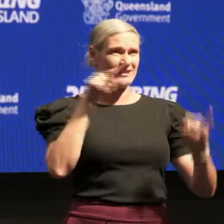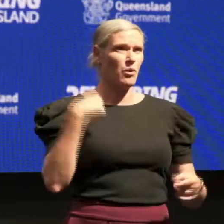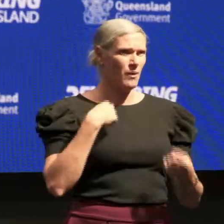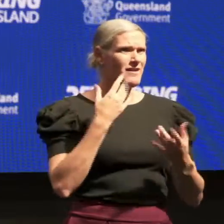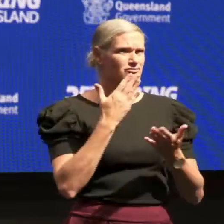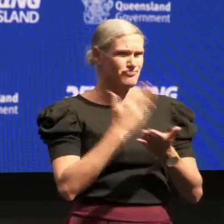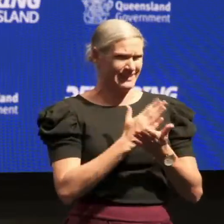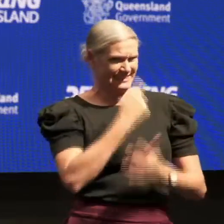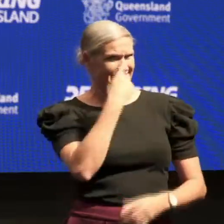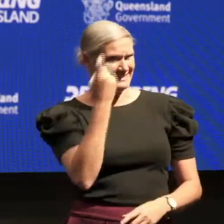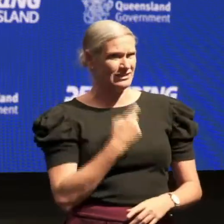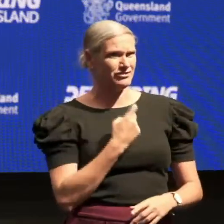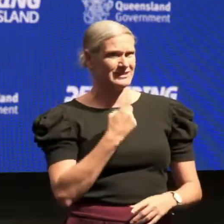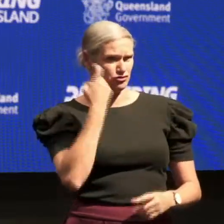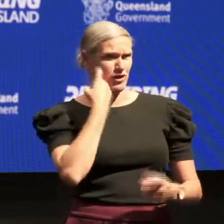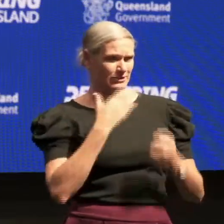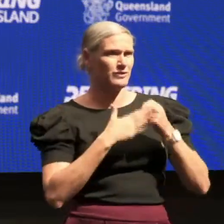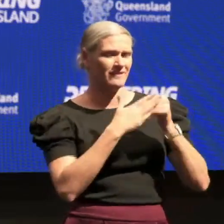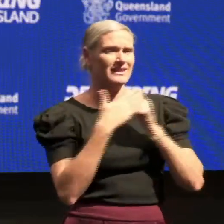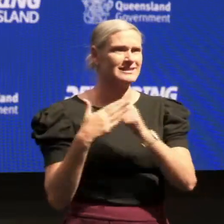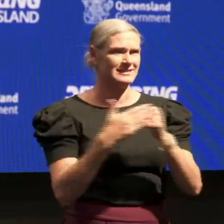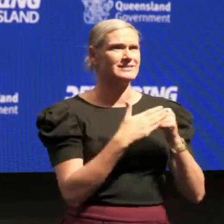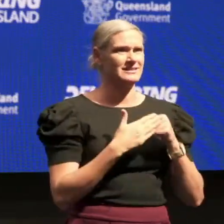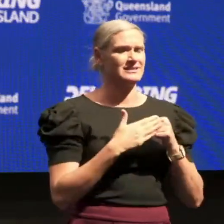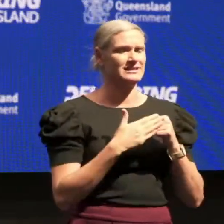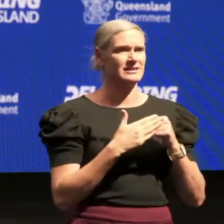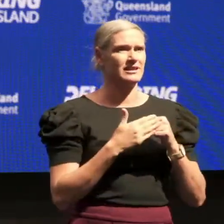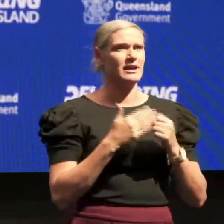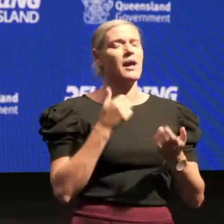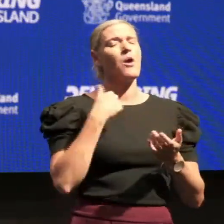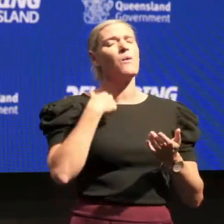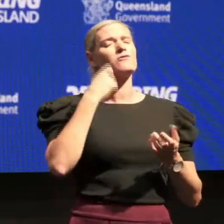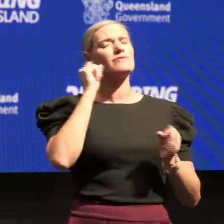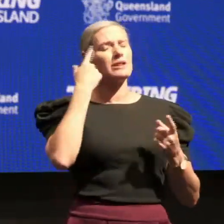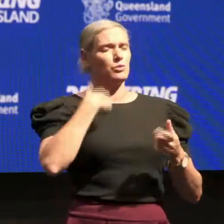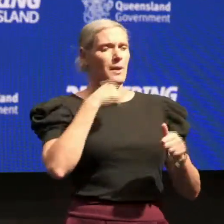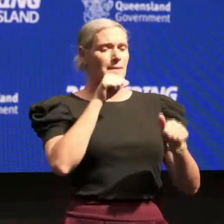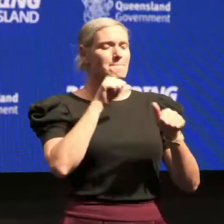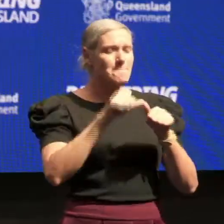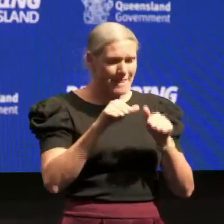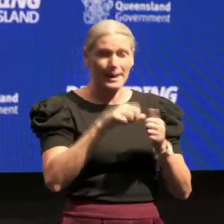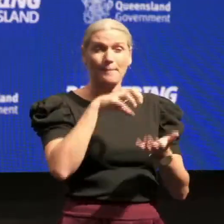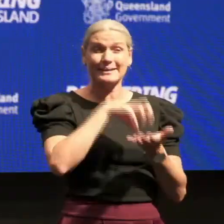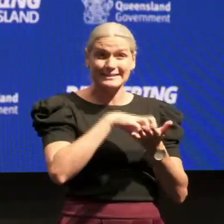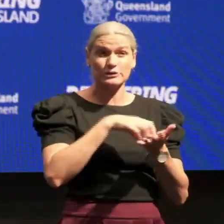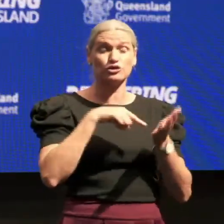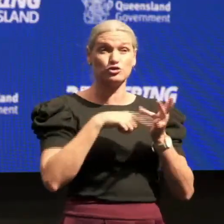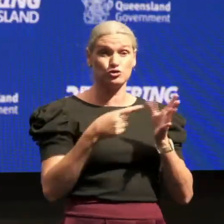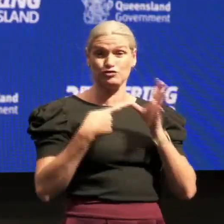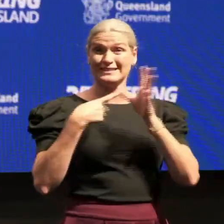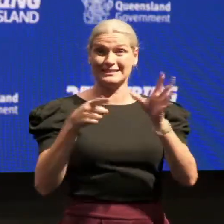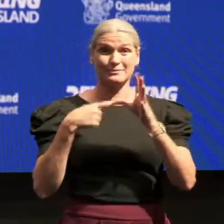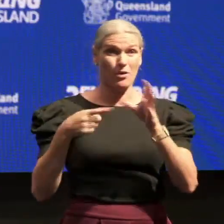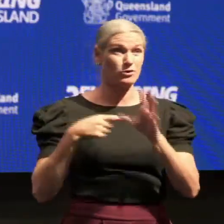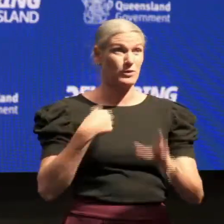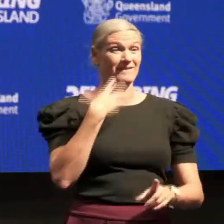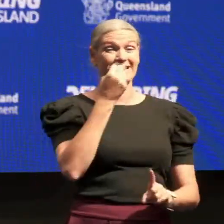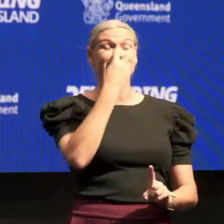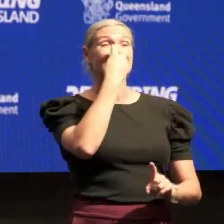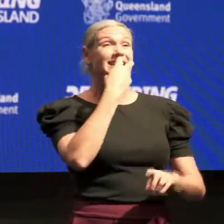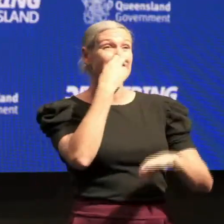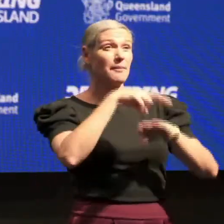we've pre-positioned assets makes us in a far better position to respond. We have had senior